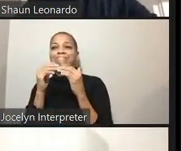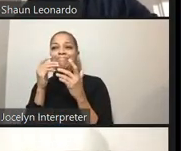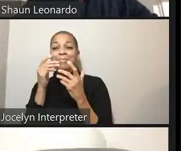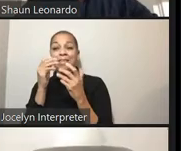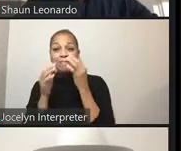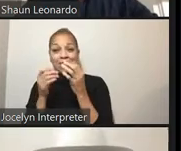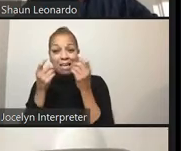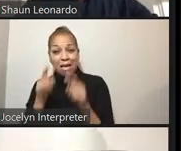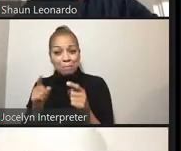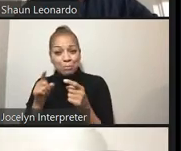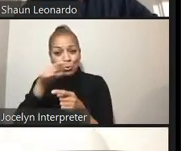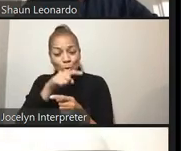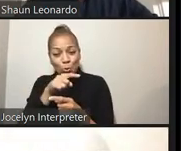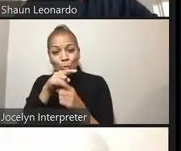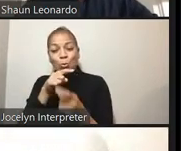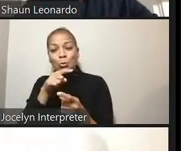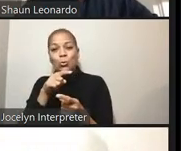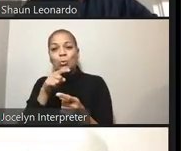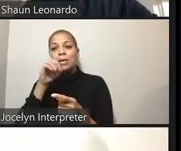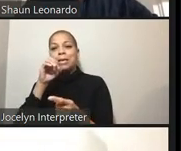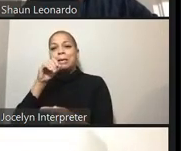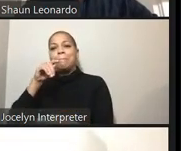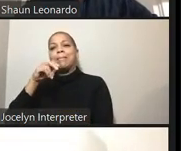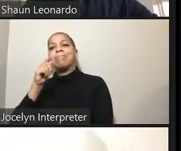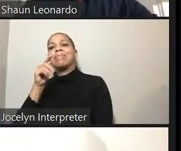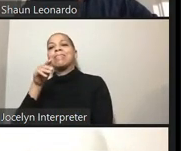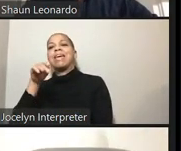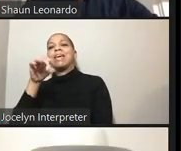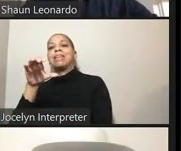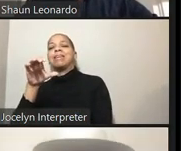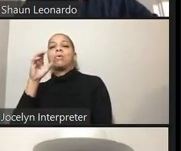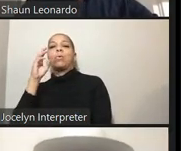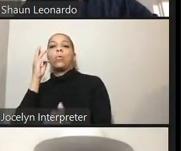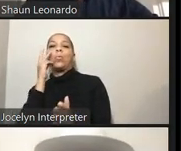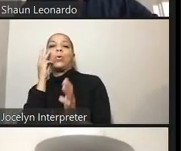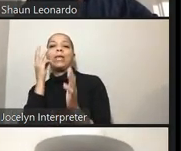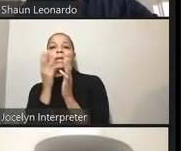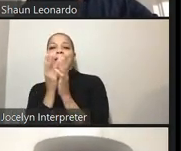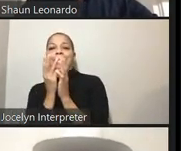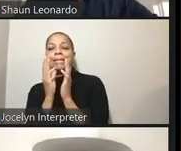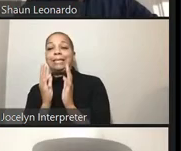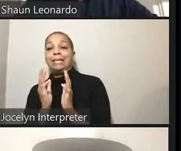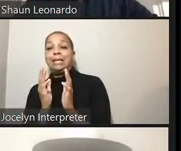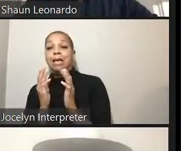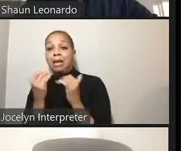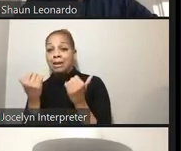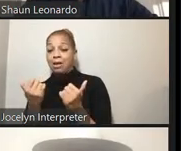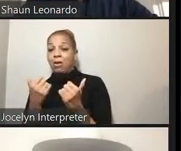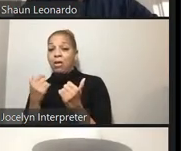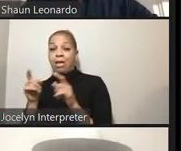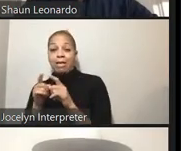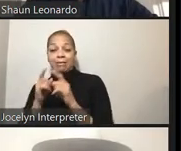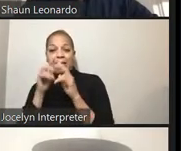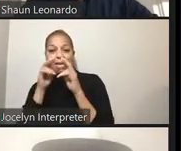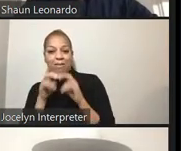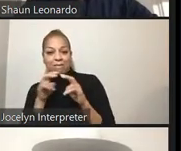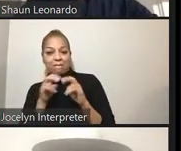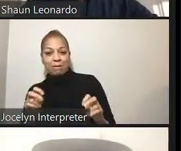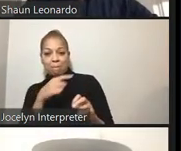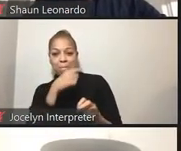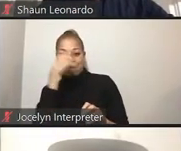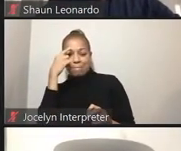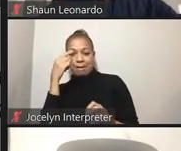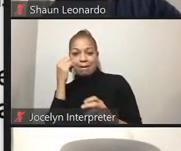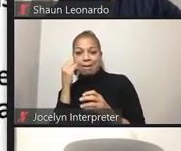So in my investigation into the witnessing practices of Black cultural workers